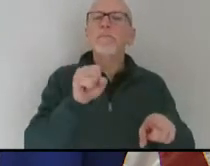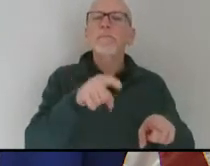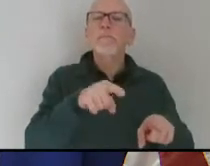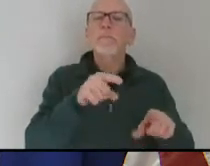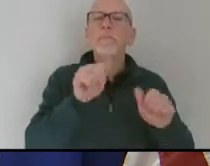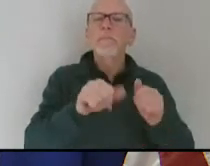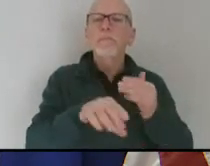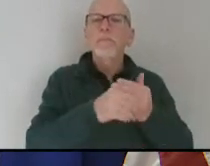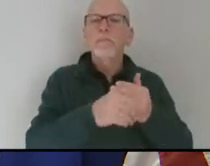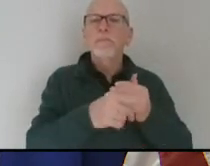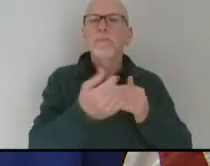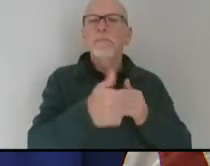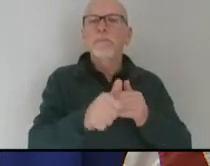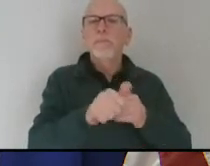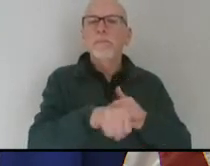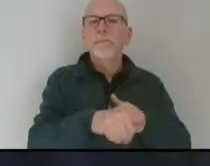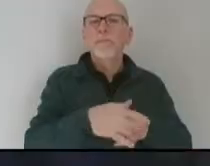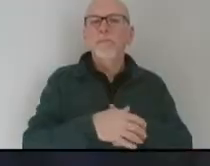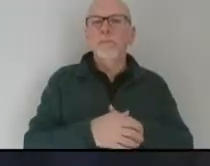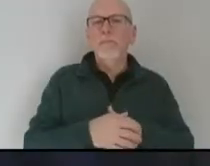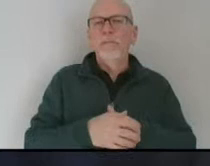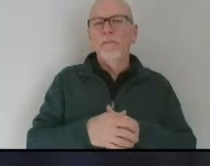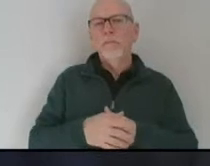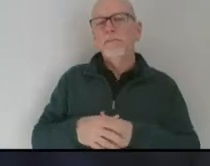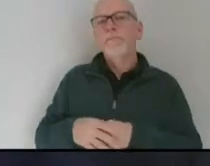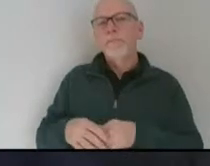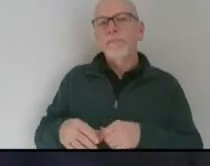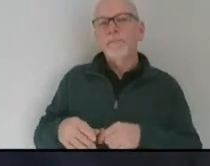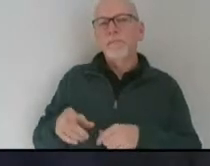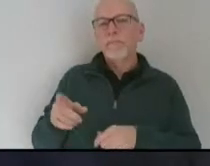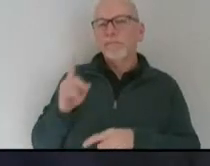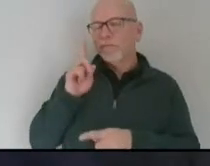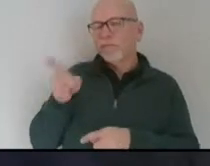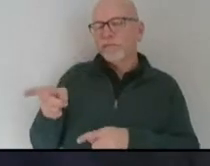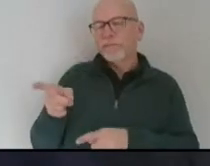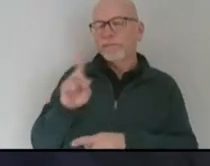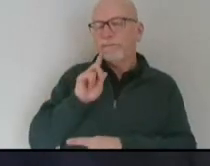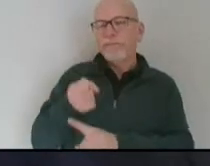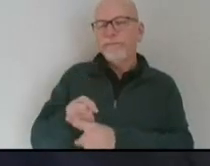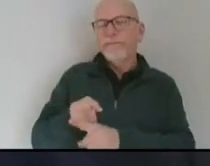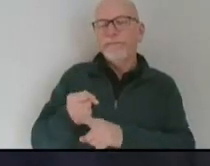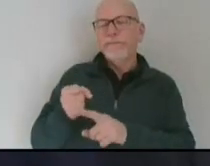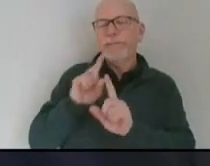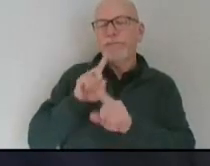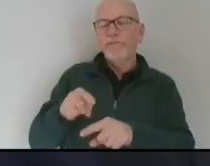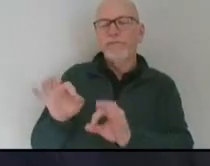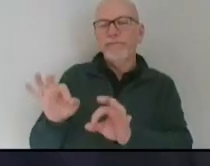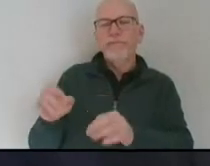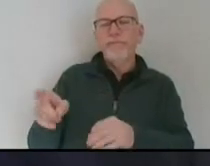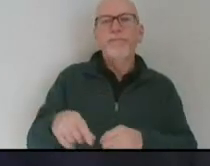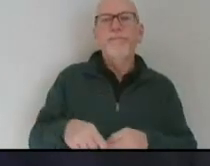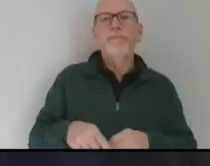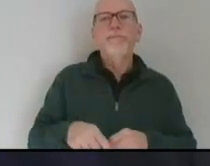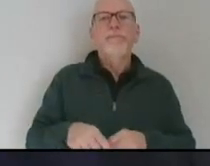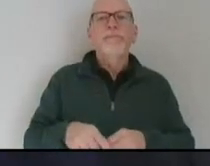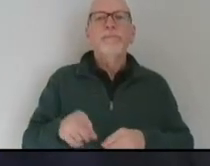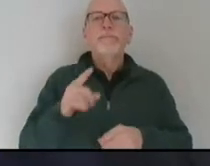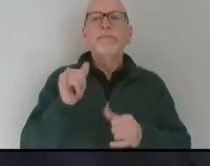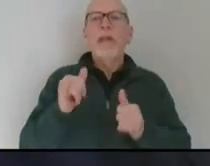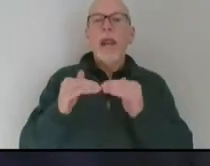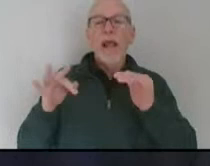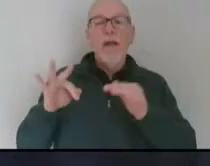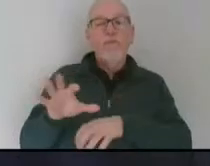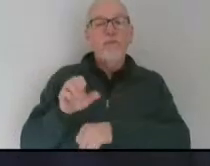add on to any of that? Well, I think you captured the issue very well, and that is the level of reserves